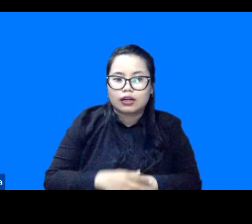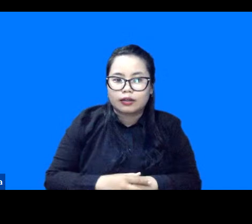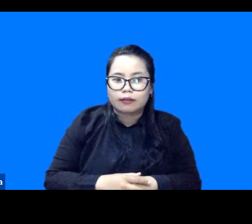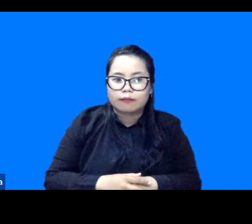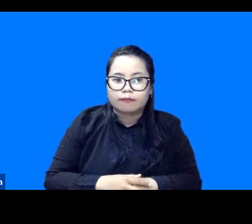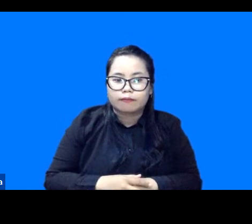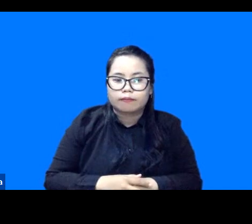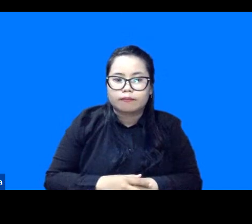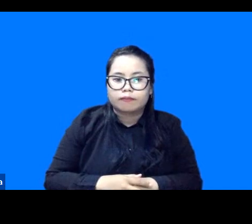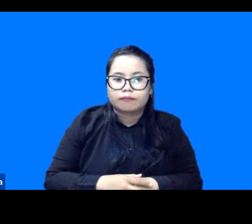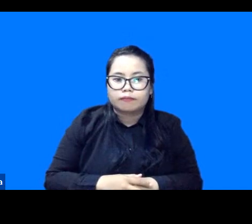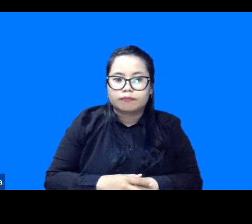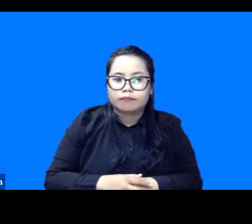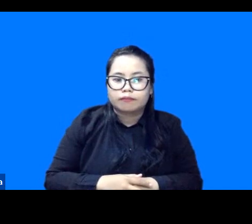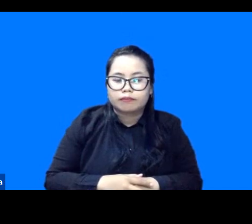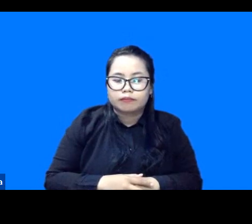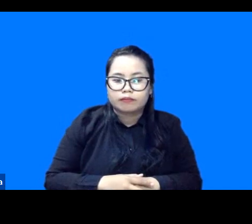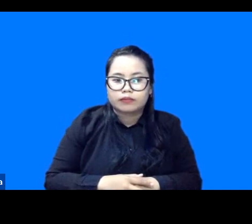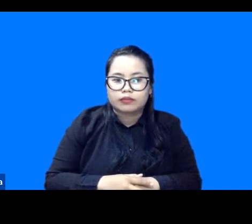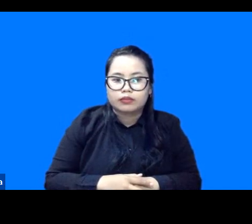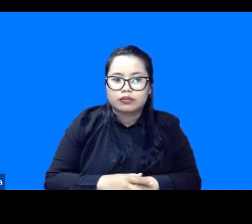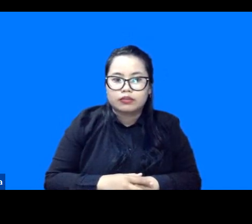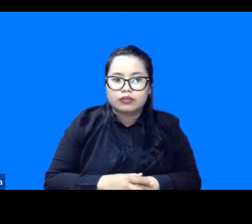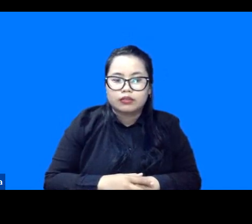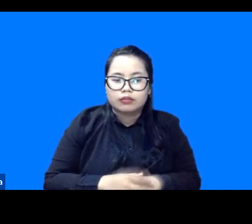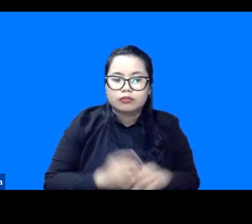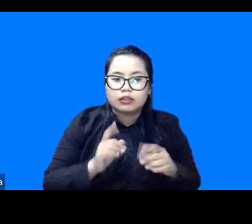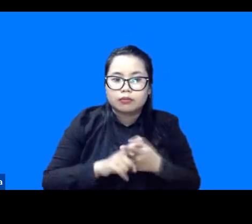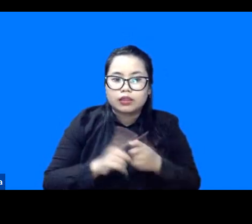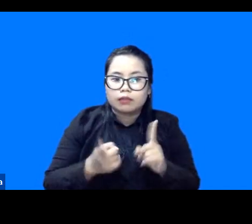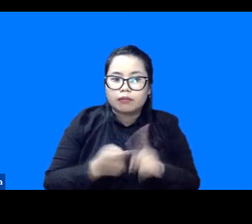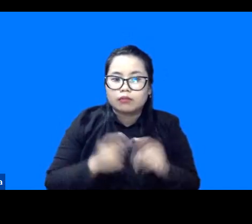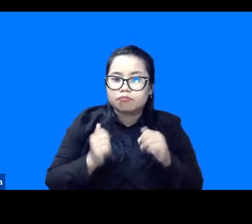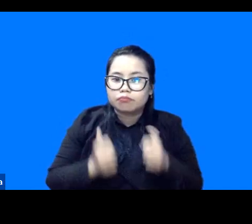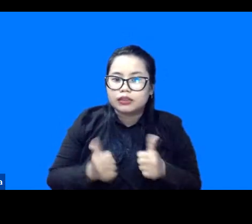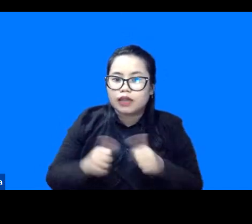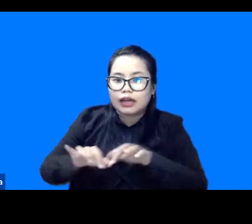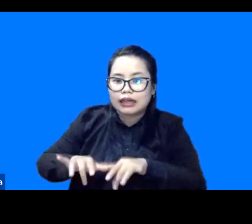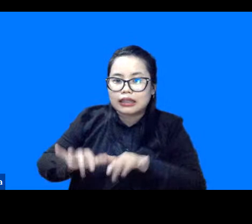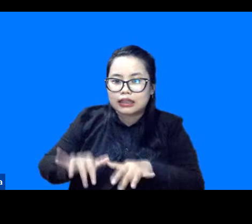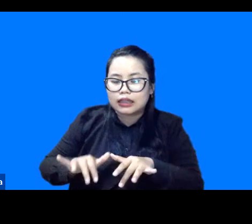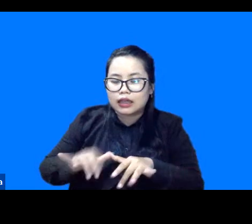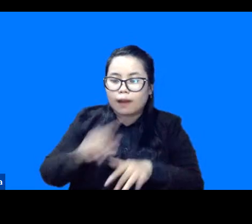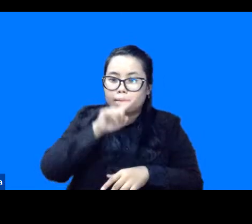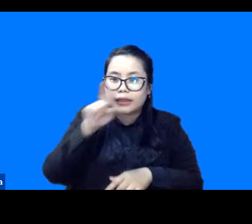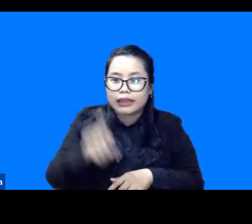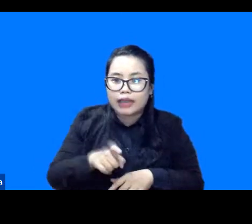type your questions, and I would like to continue. Maybe this question is a bit